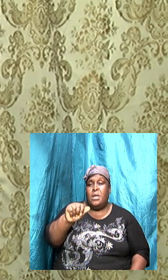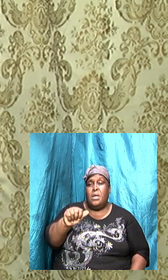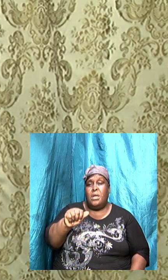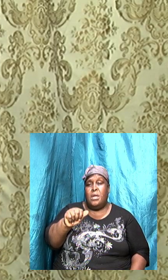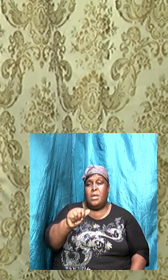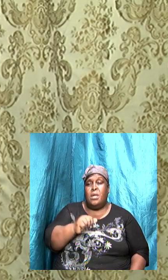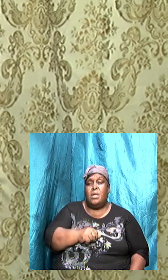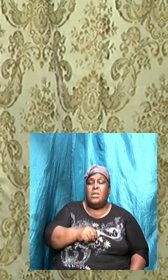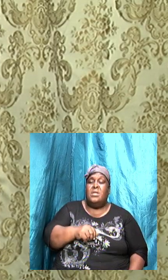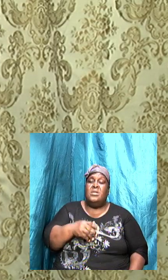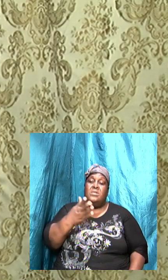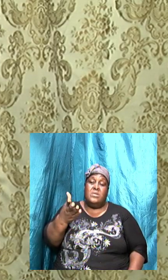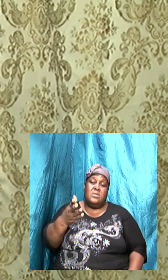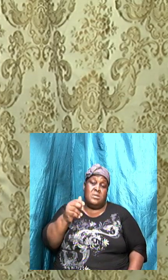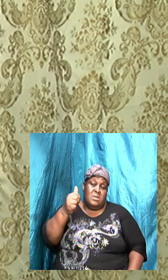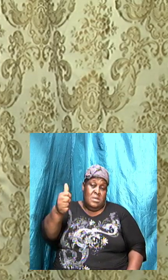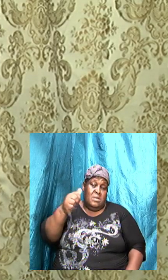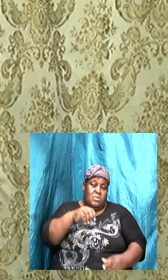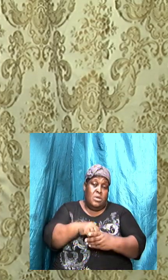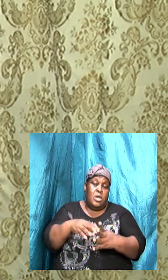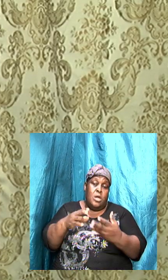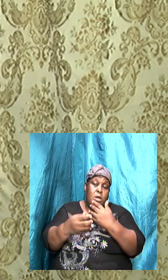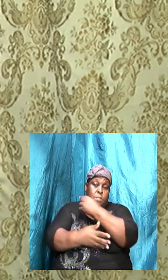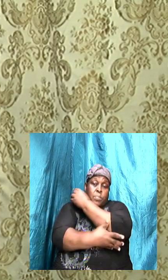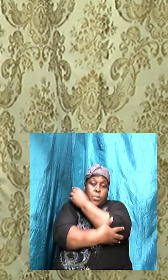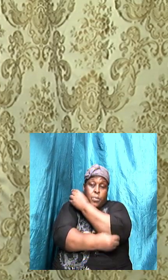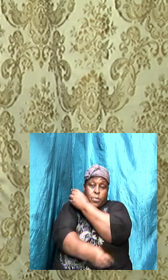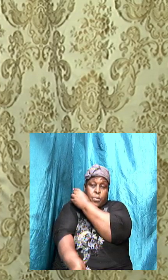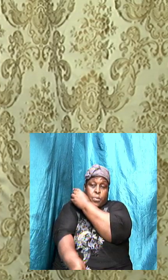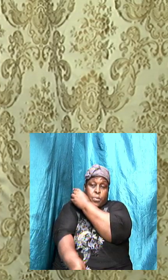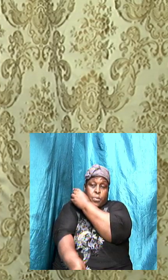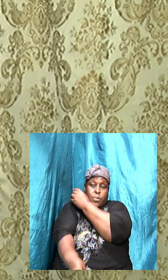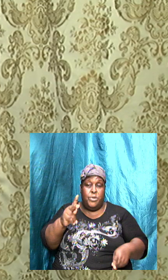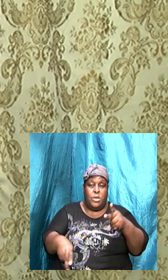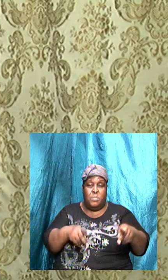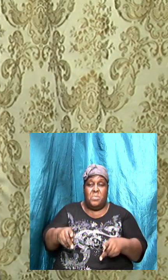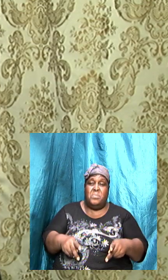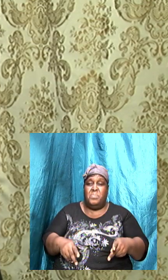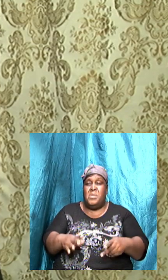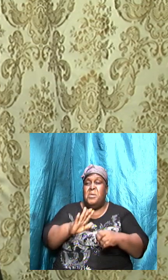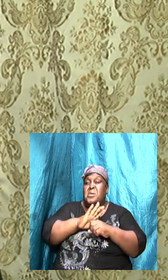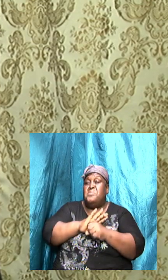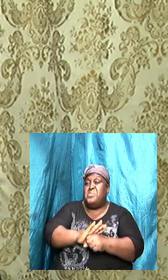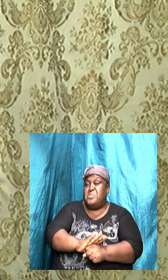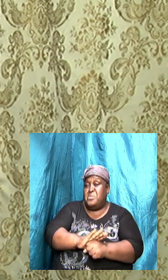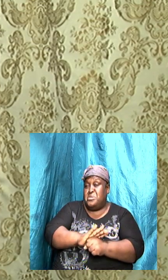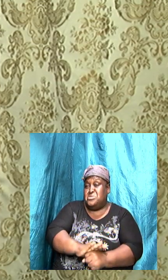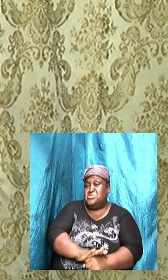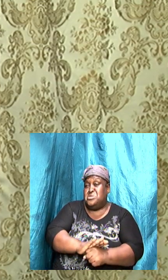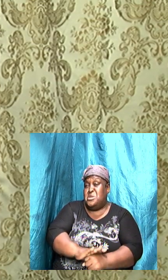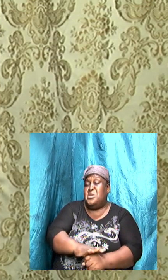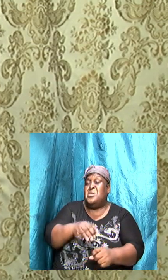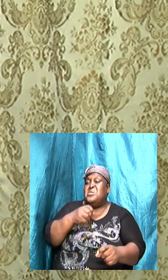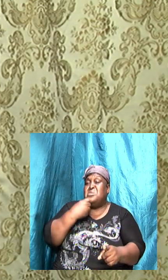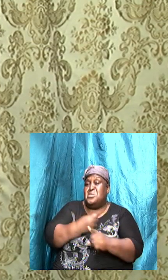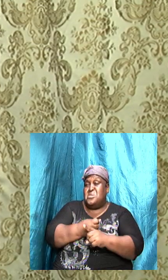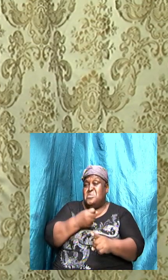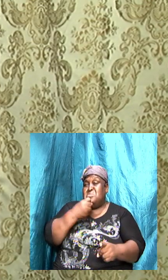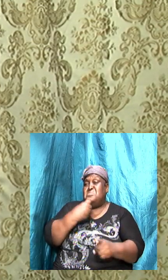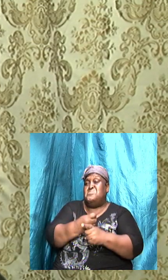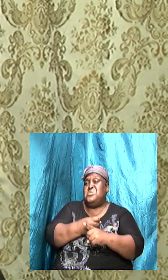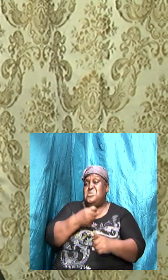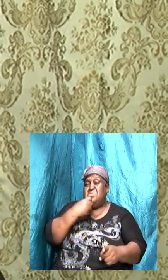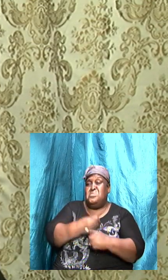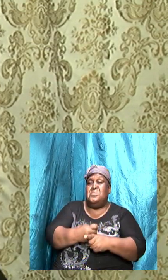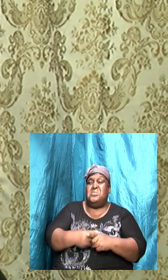were poor people, and they were under pressure. They were being constantly harassed.